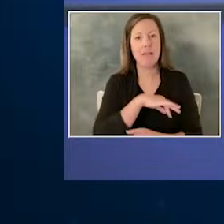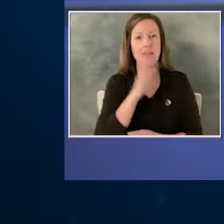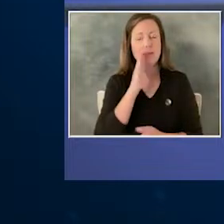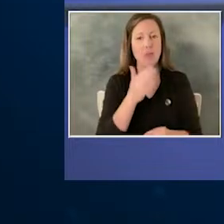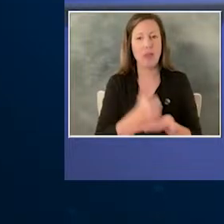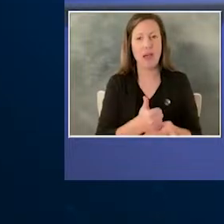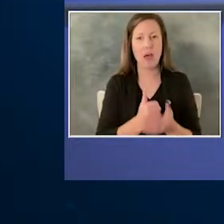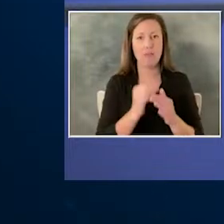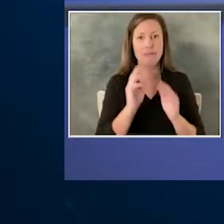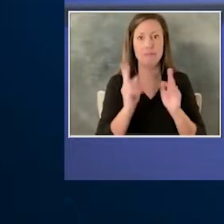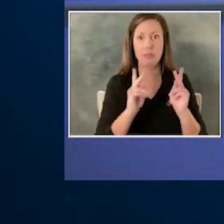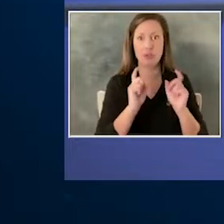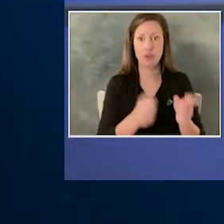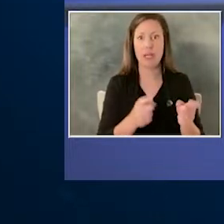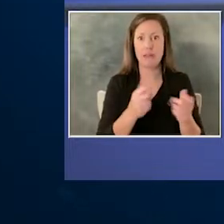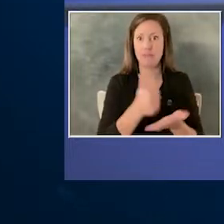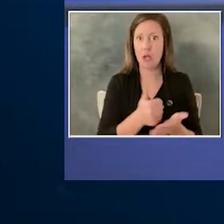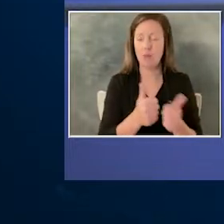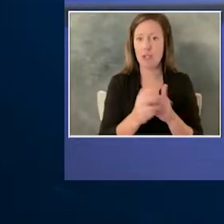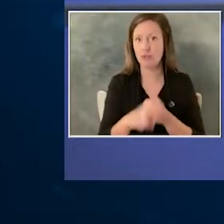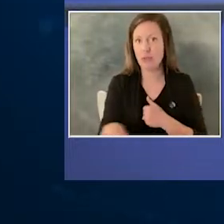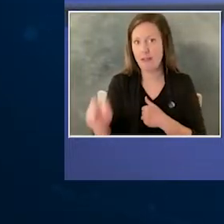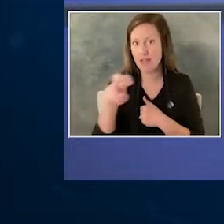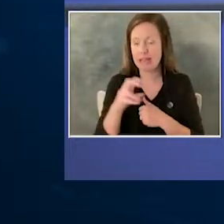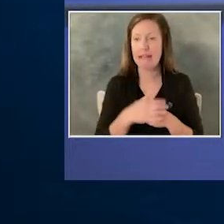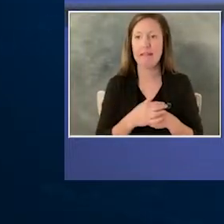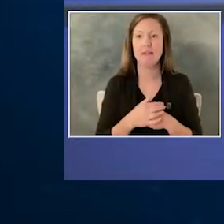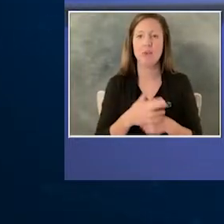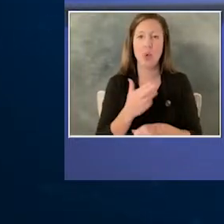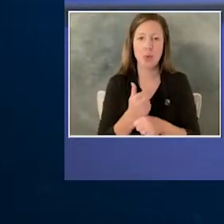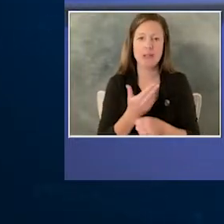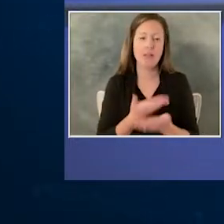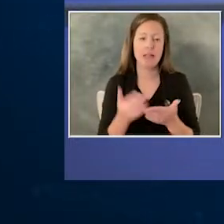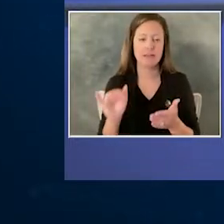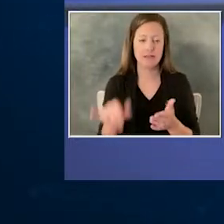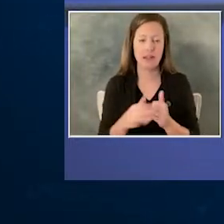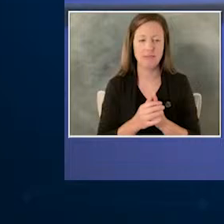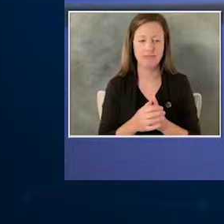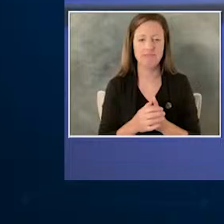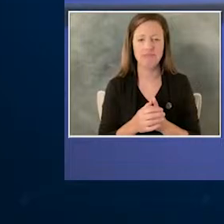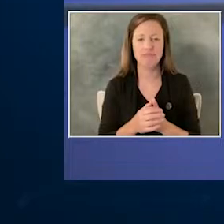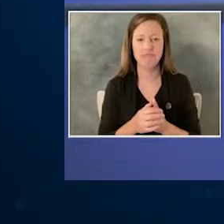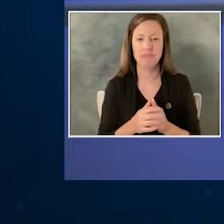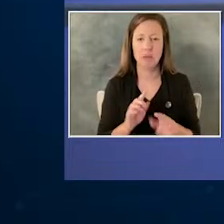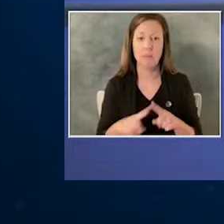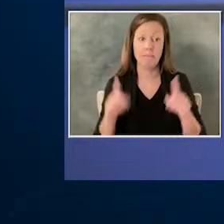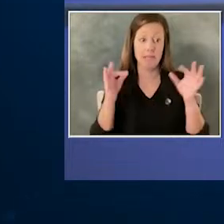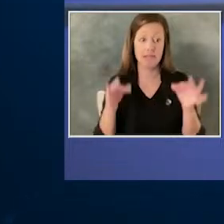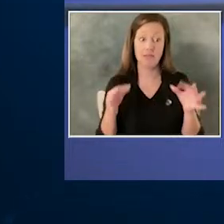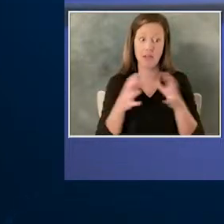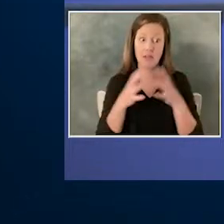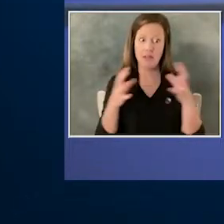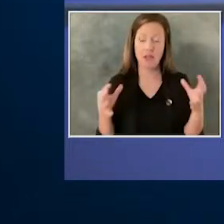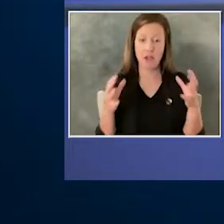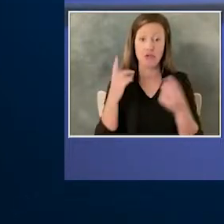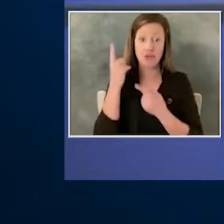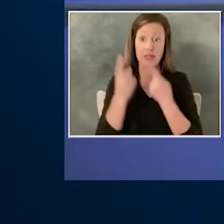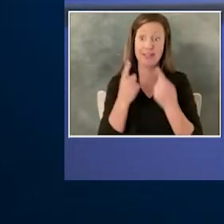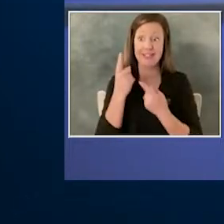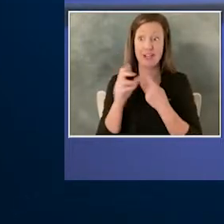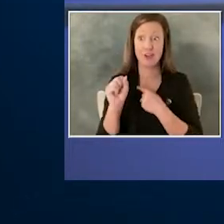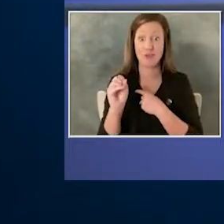with traveling and lodging and things like that. But definitely a lot to consider. So